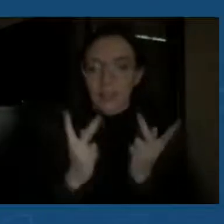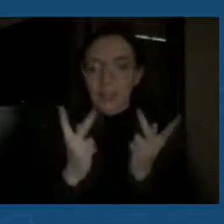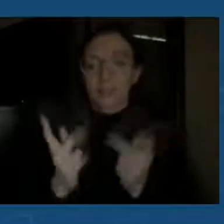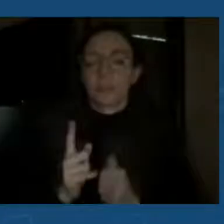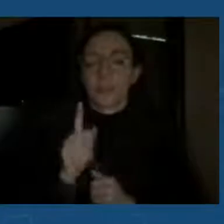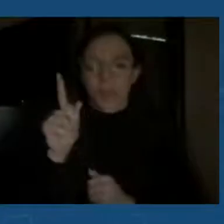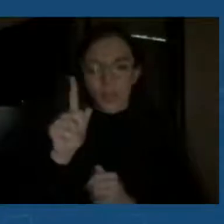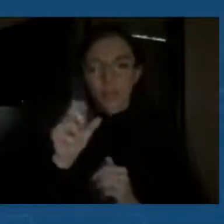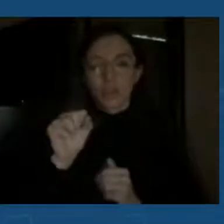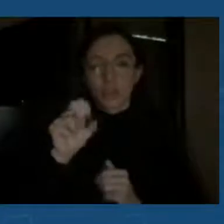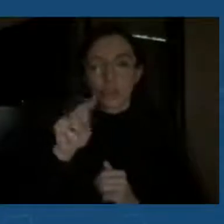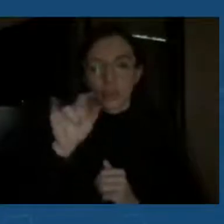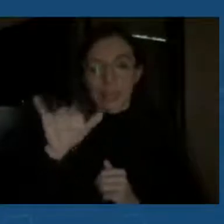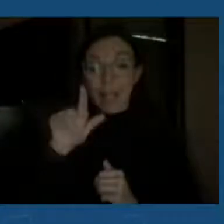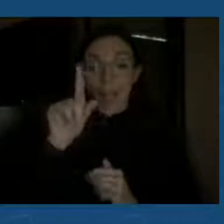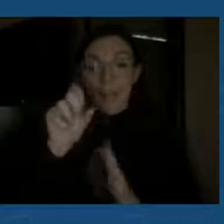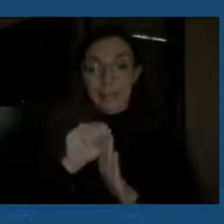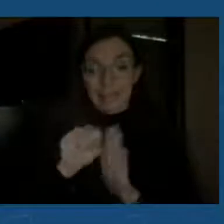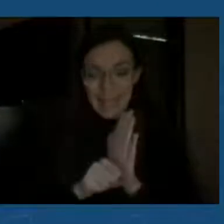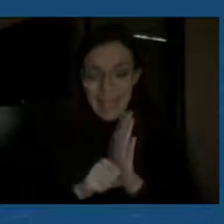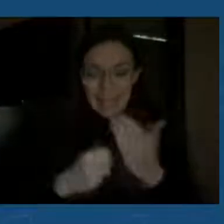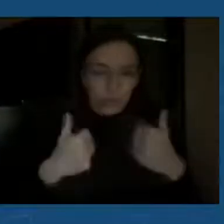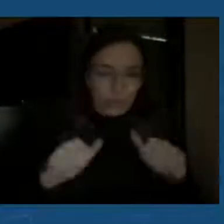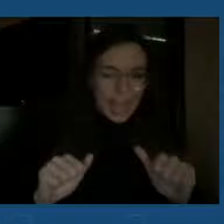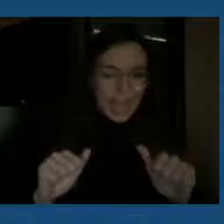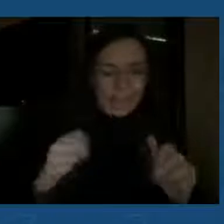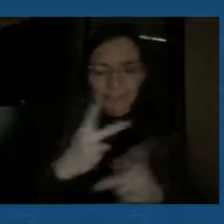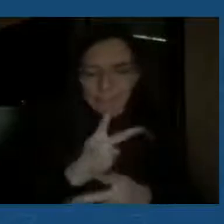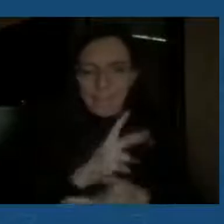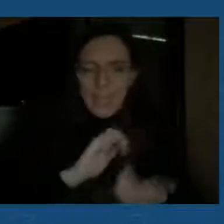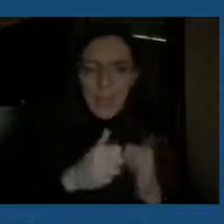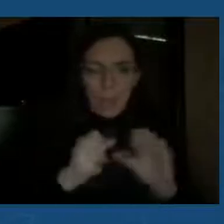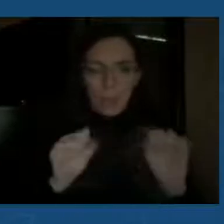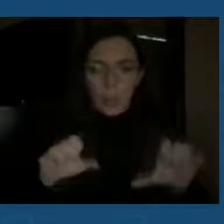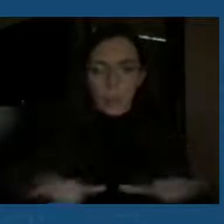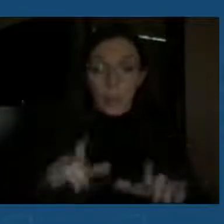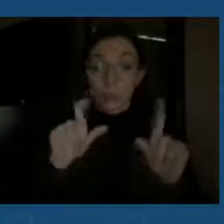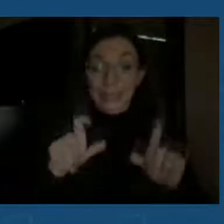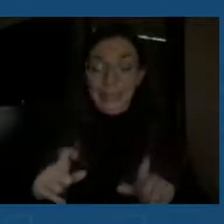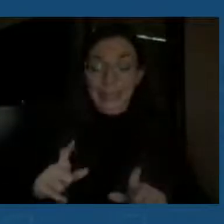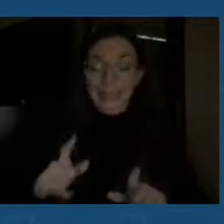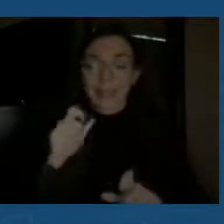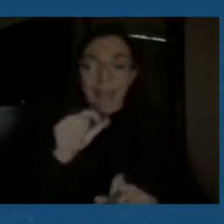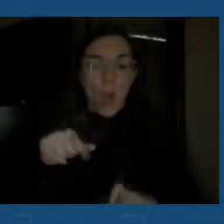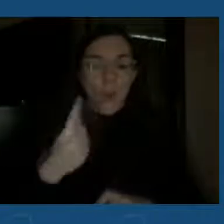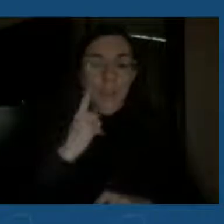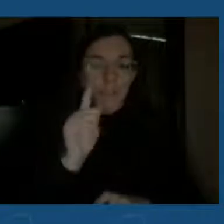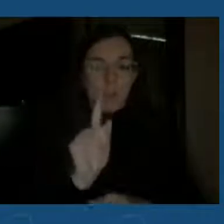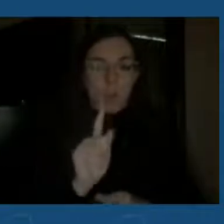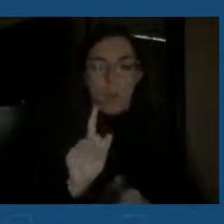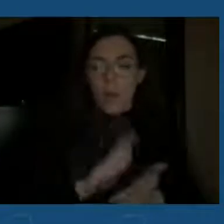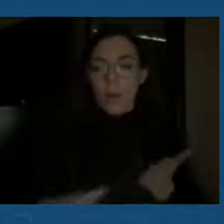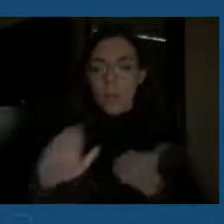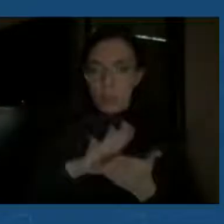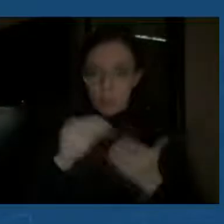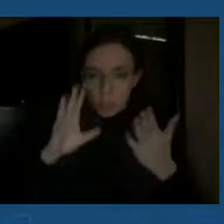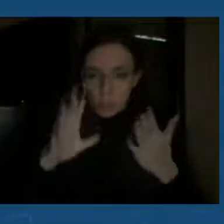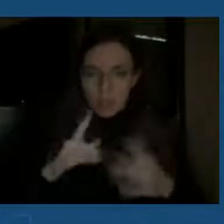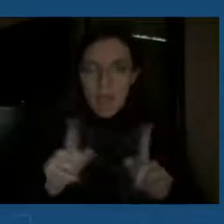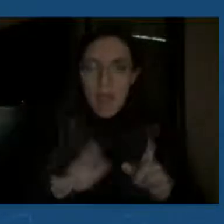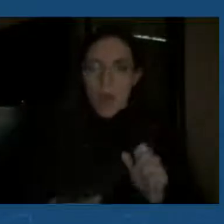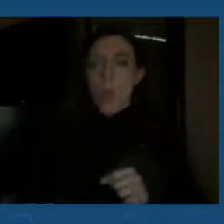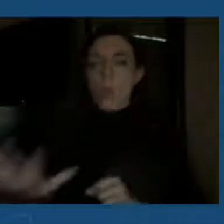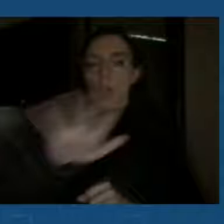talked about ways that we could do testing, not just for Syracuse students, but across the whole SUNY system, which was innovated here.